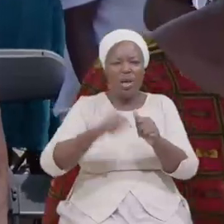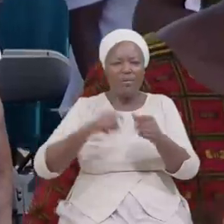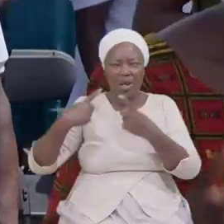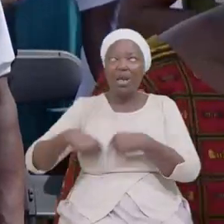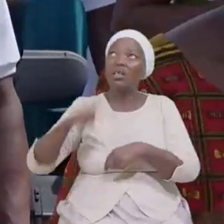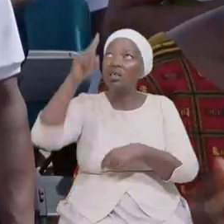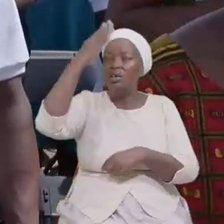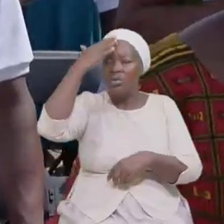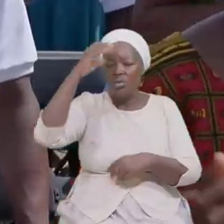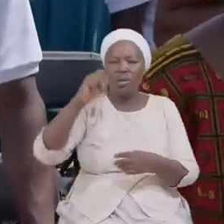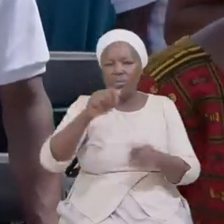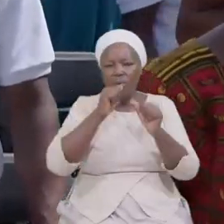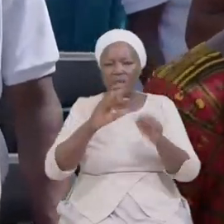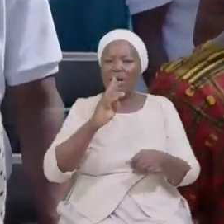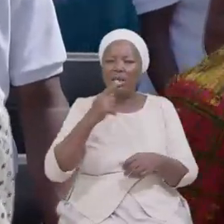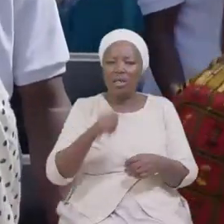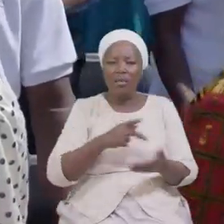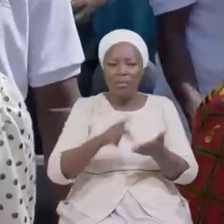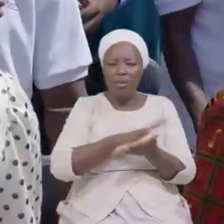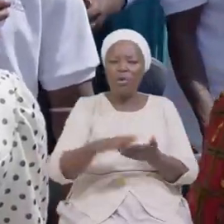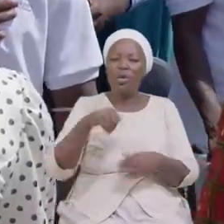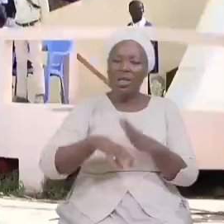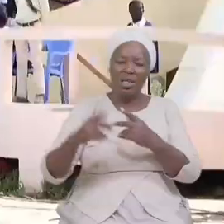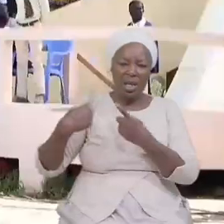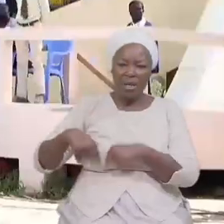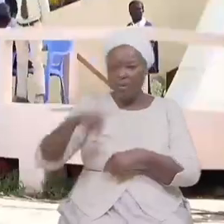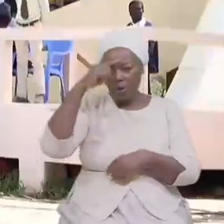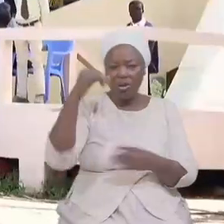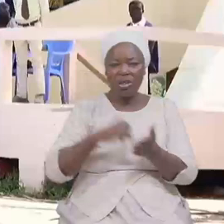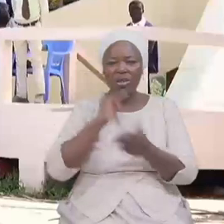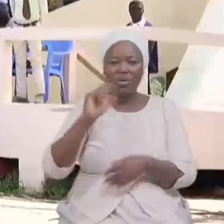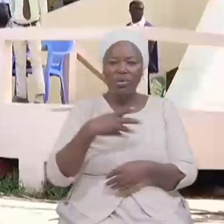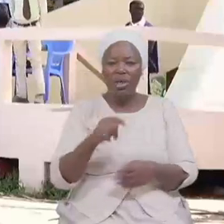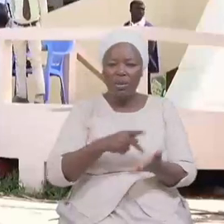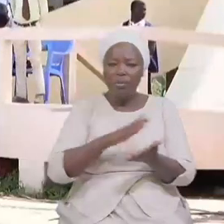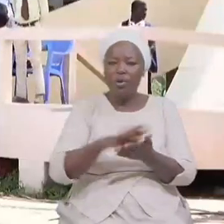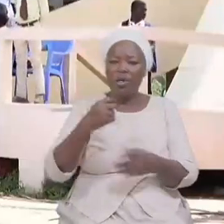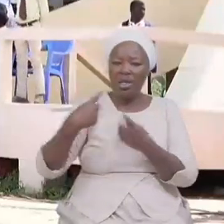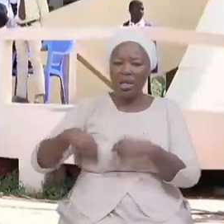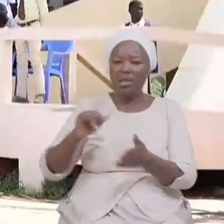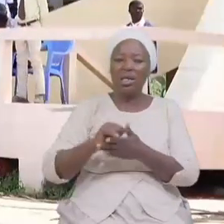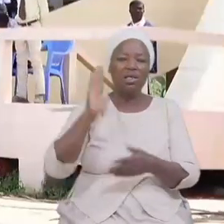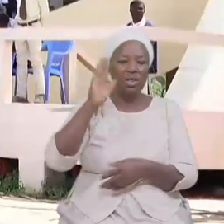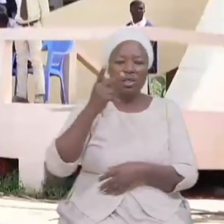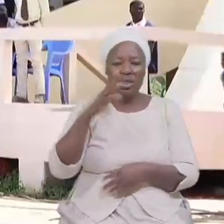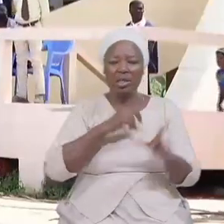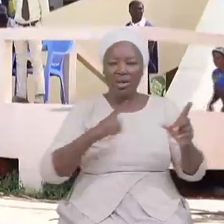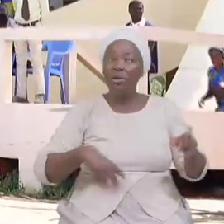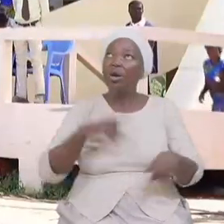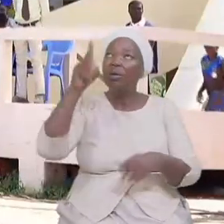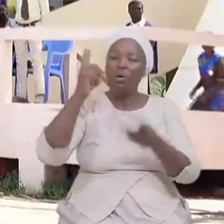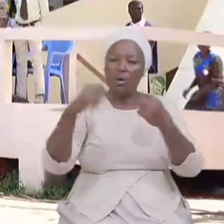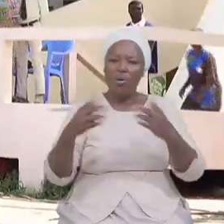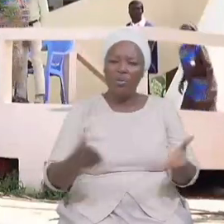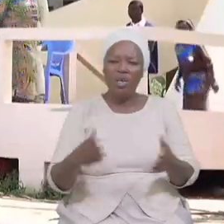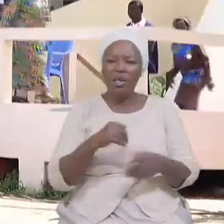blessed are the pure in heart, because only the pure in heart shall see the Lord. And if we come here, we didn't get purity